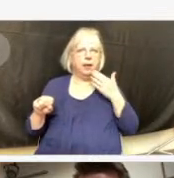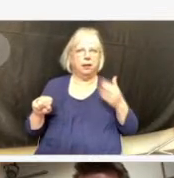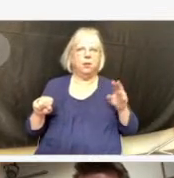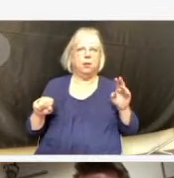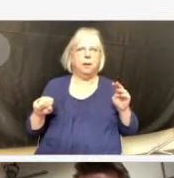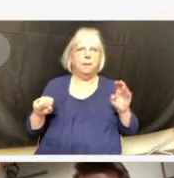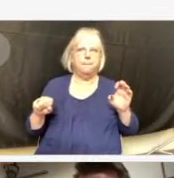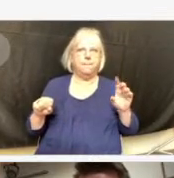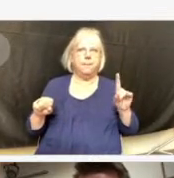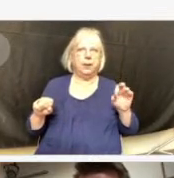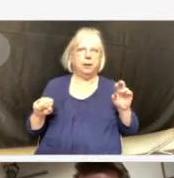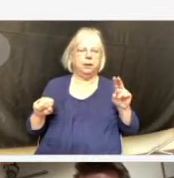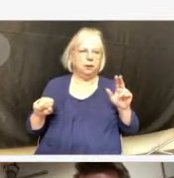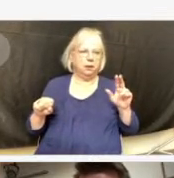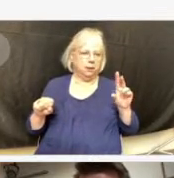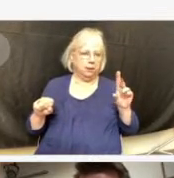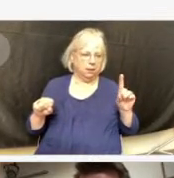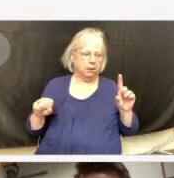McDonald?